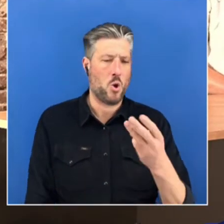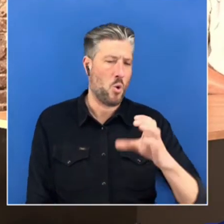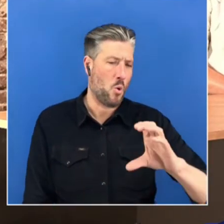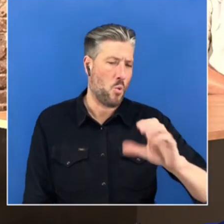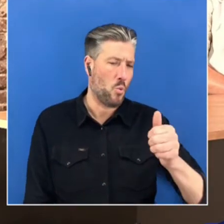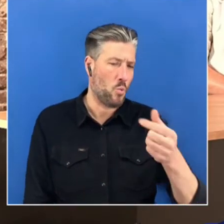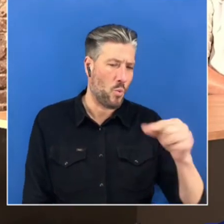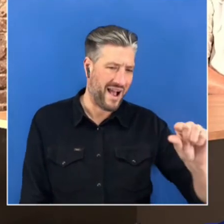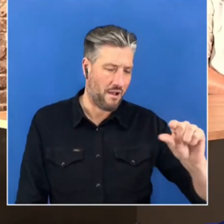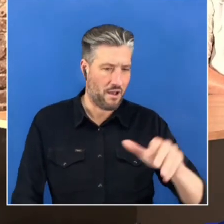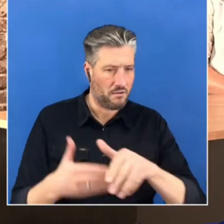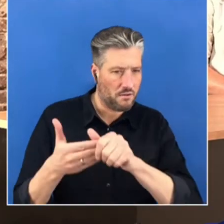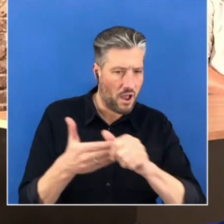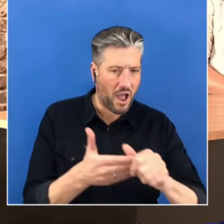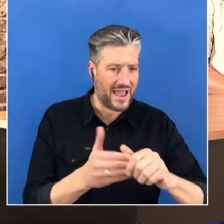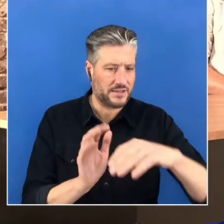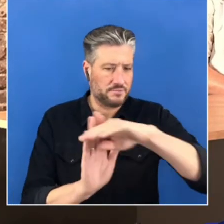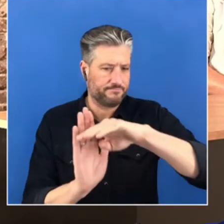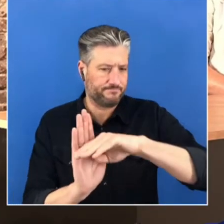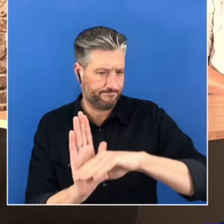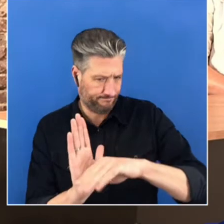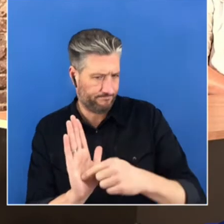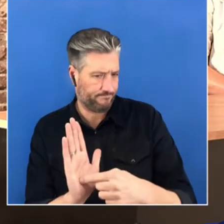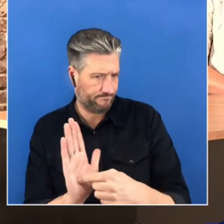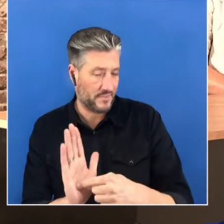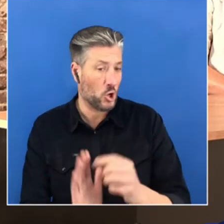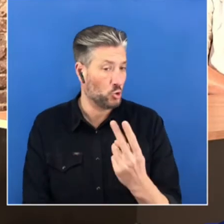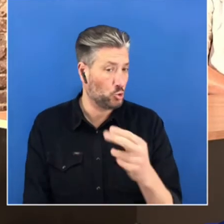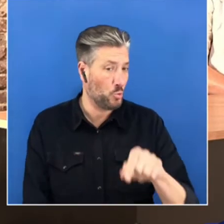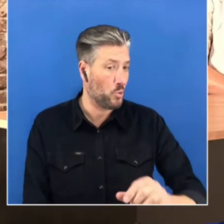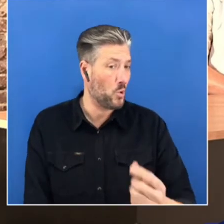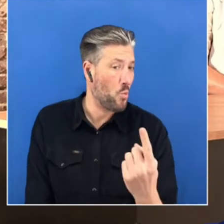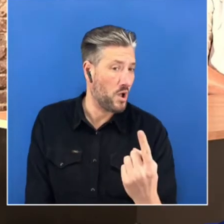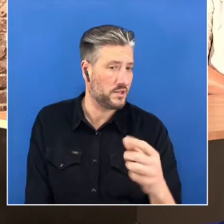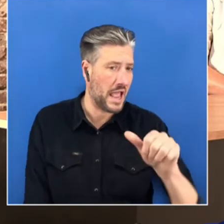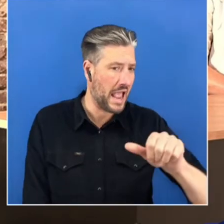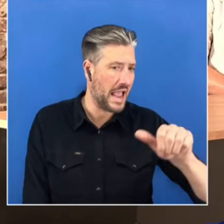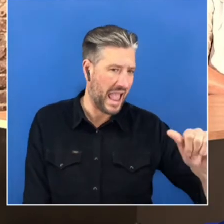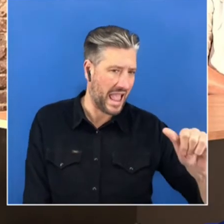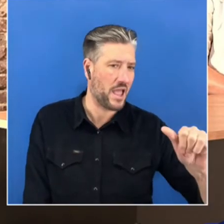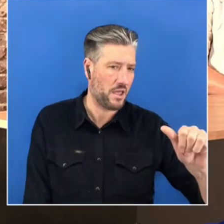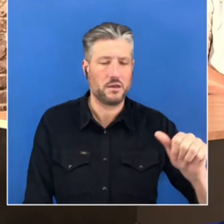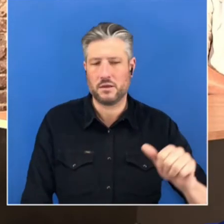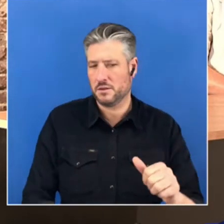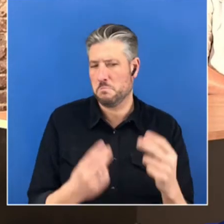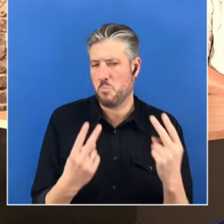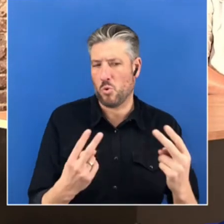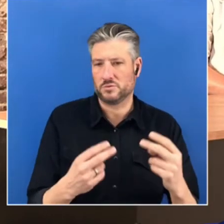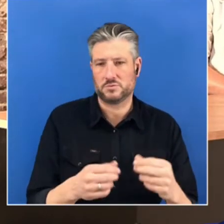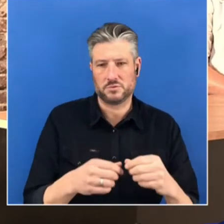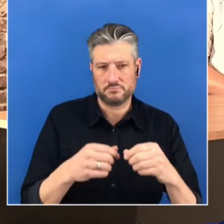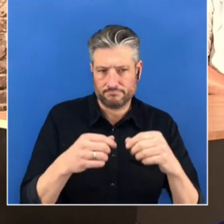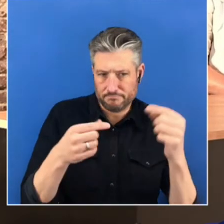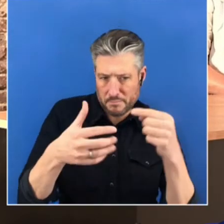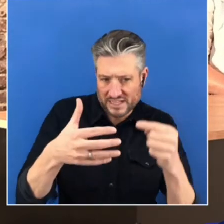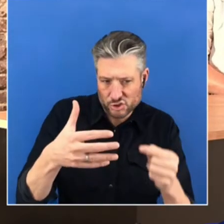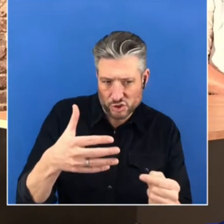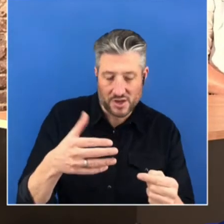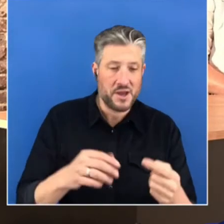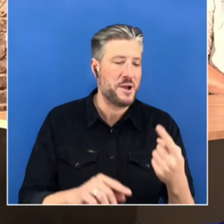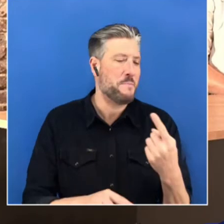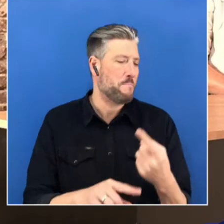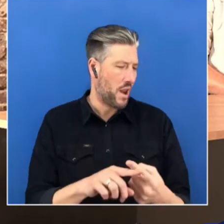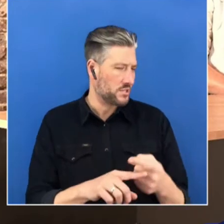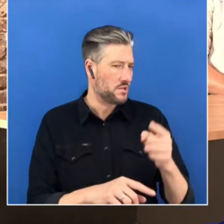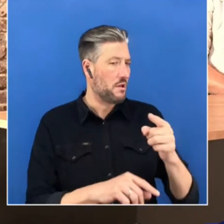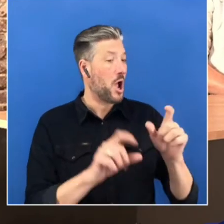at least WCAG 2.1 AA coverage, but we recommend that you still check in with your company's legal contact just to make sure to see if there's any